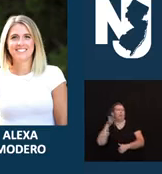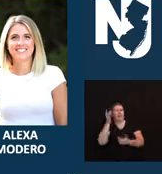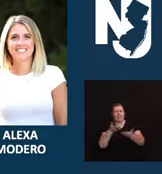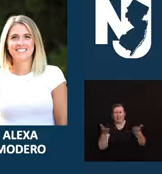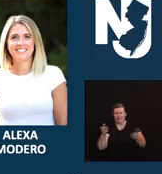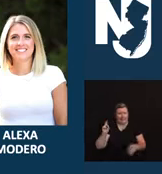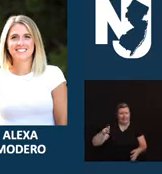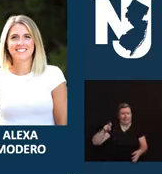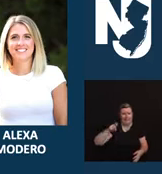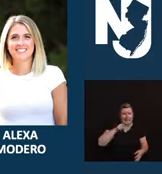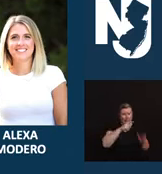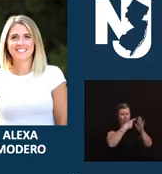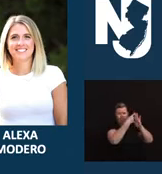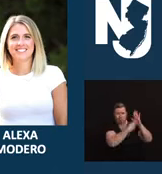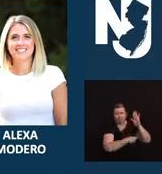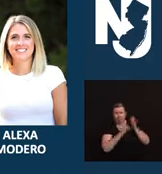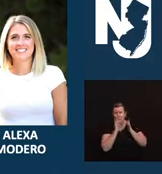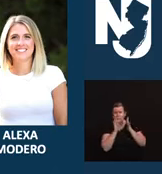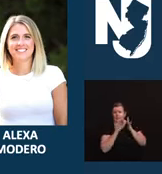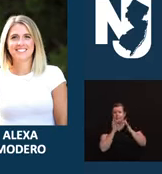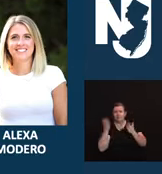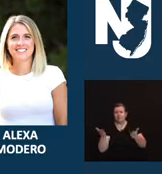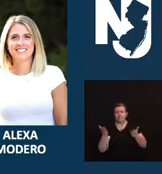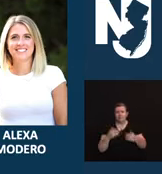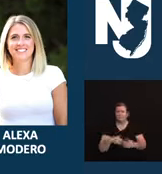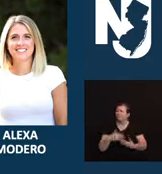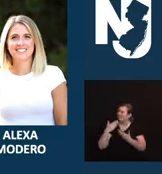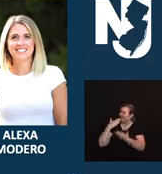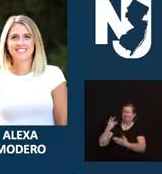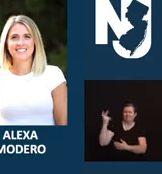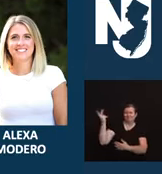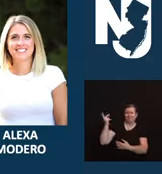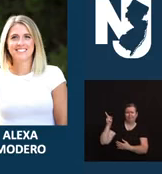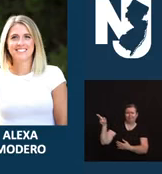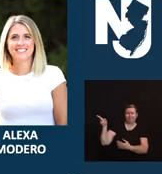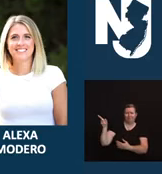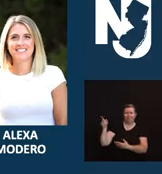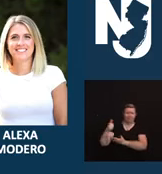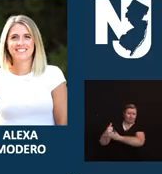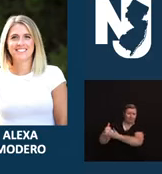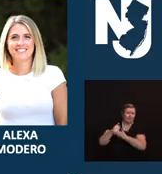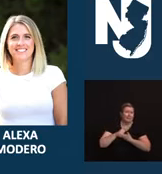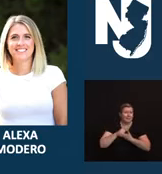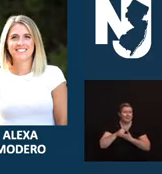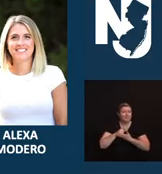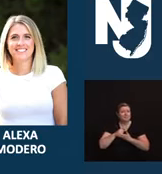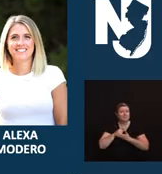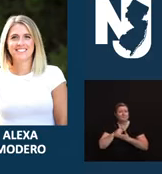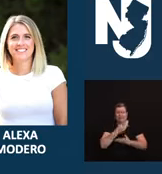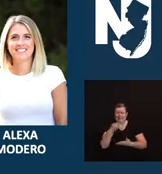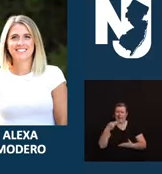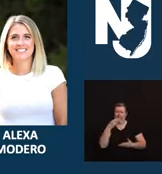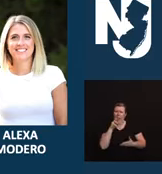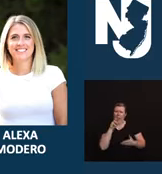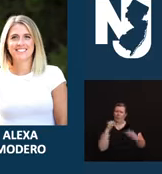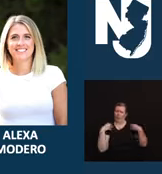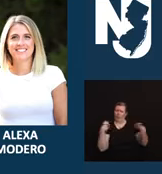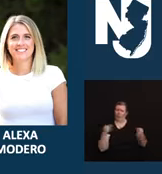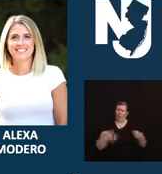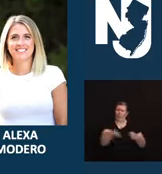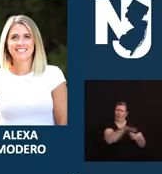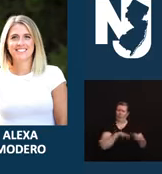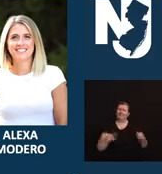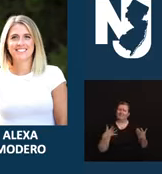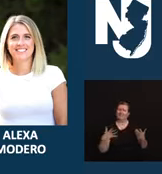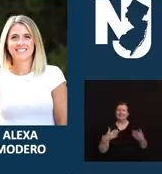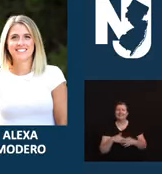we cannot say enough about your commitment to the heroes who have worn our nation's uniforms and the everyday heroes who have